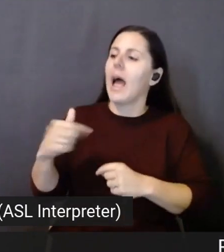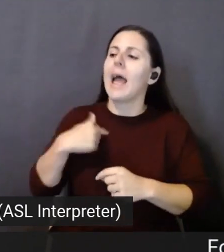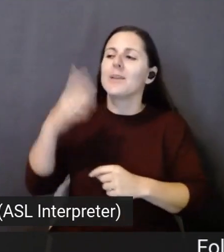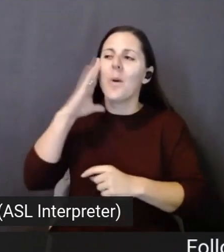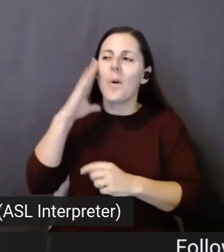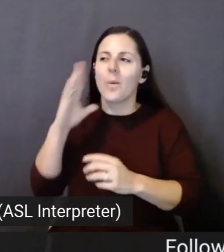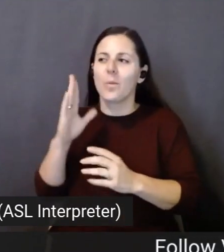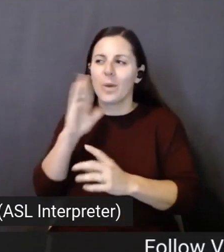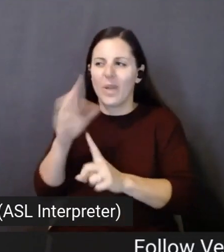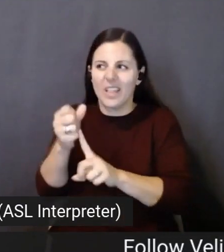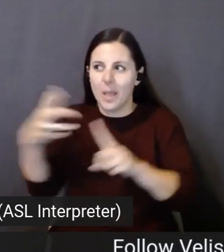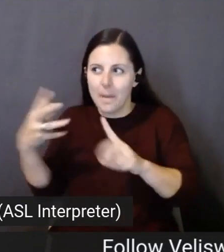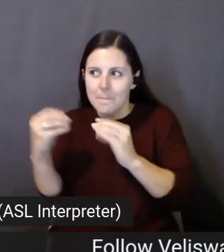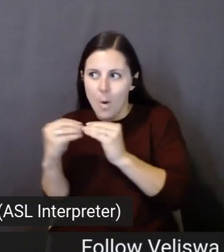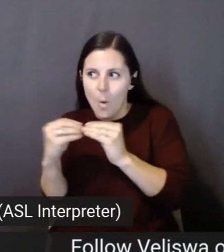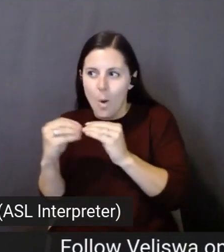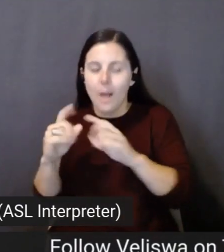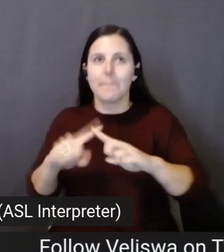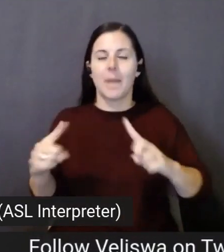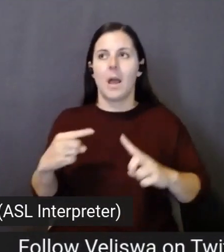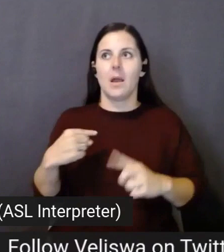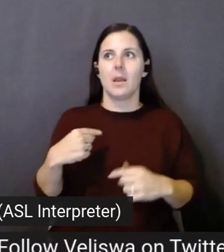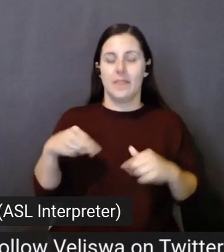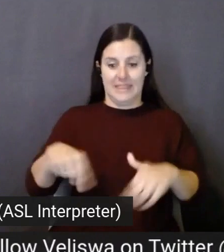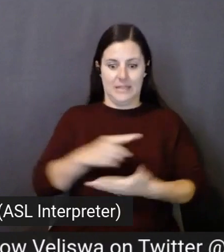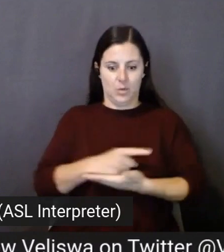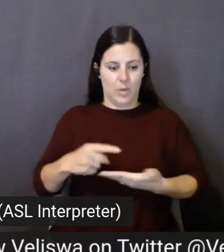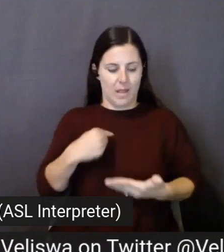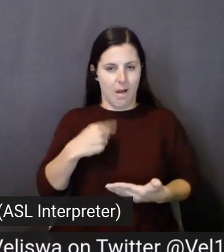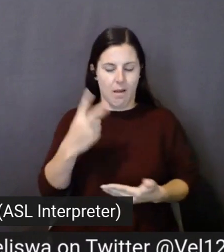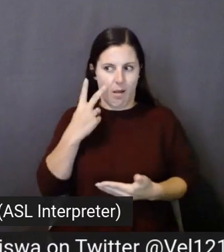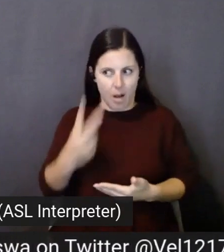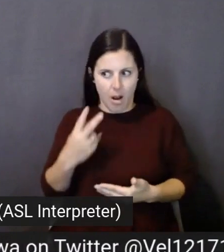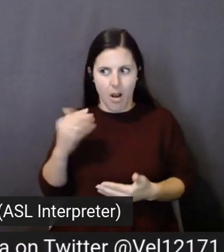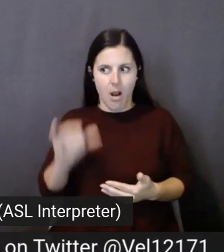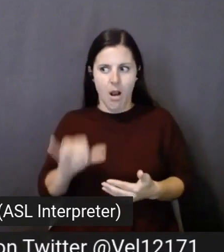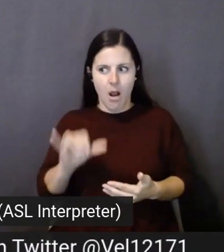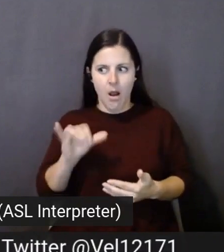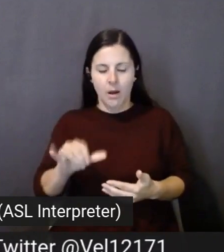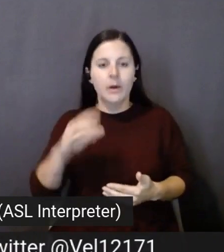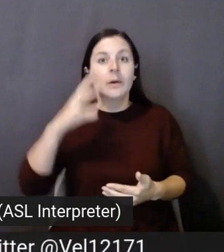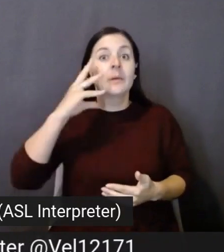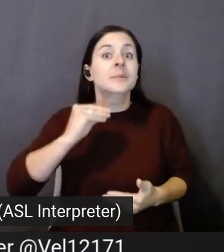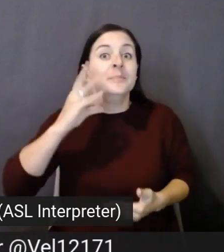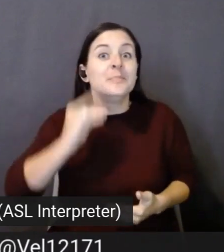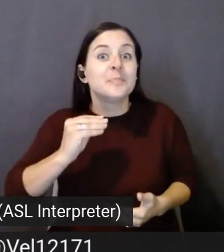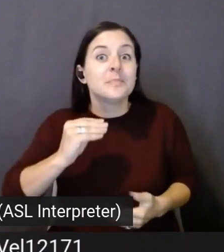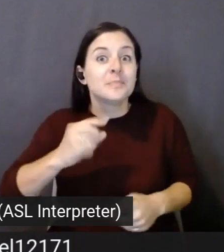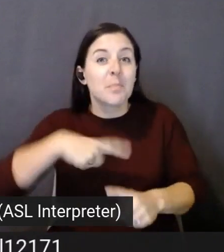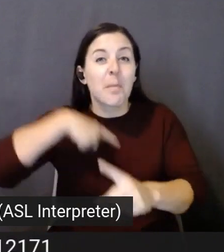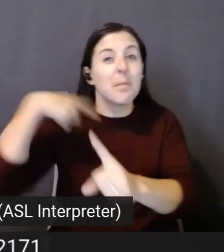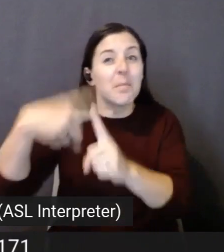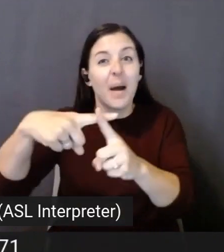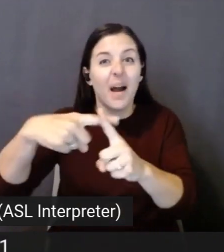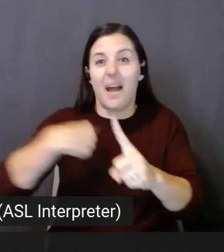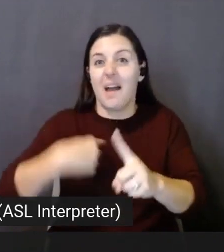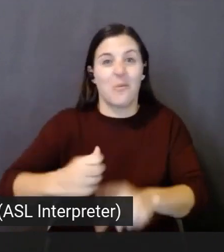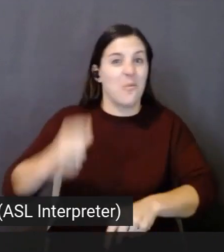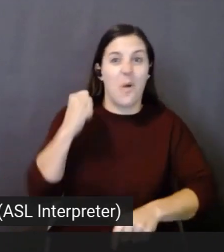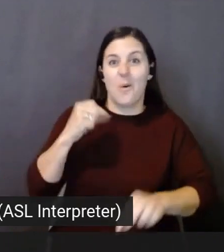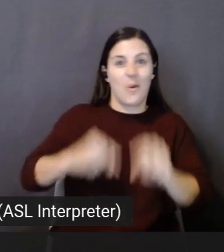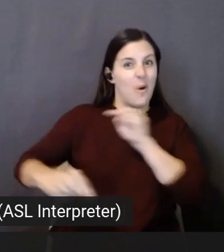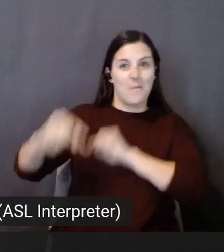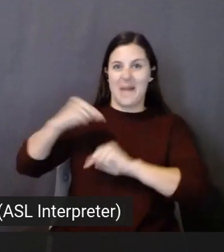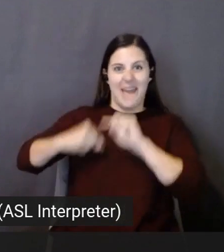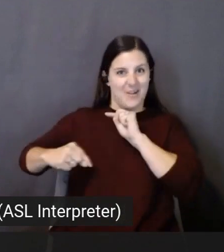as I was hearing about them this week, it's those kind of features, once you experience them, you're not going to want to go back. I'm thinking of Voice ID. Once you